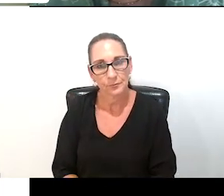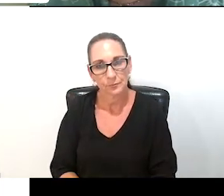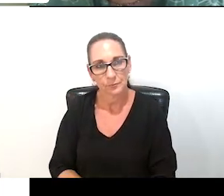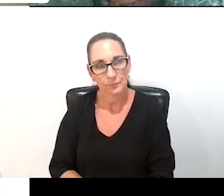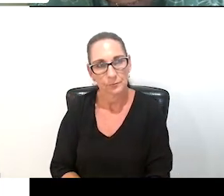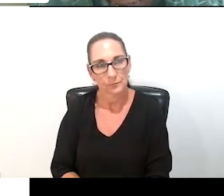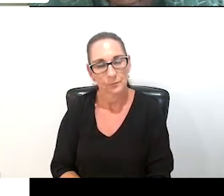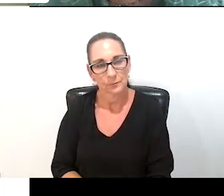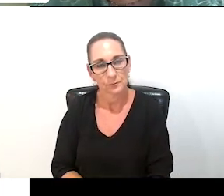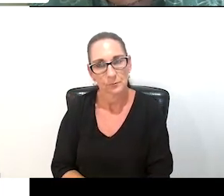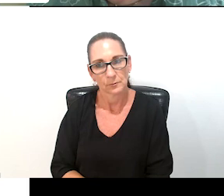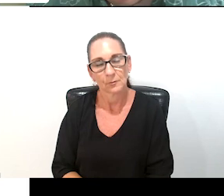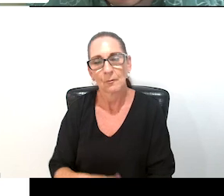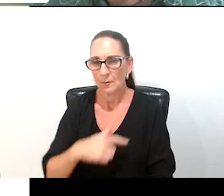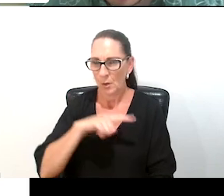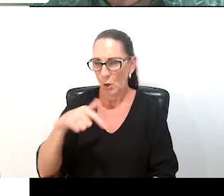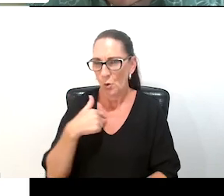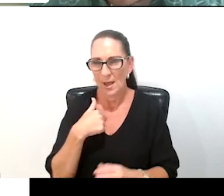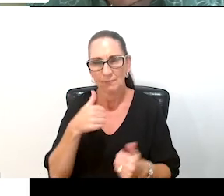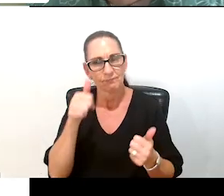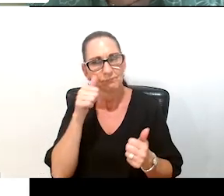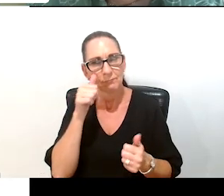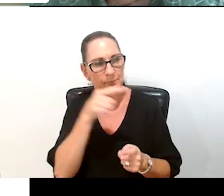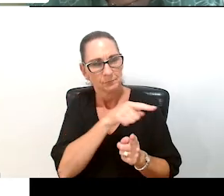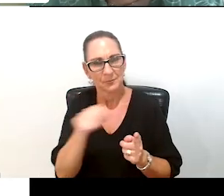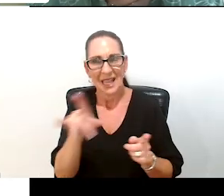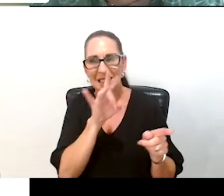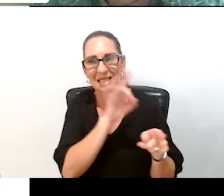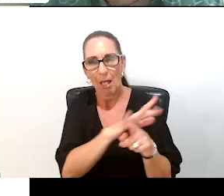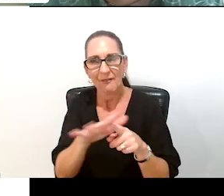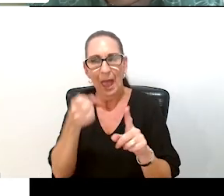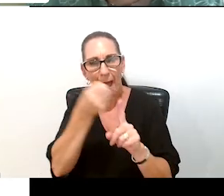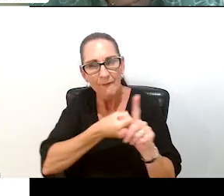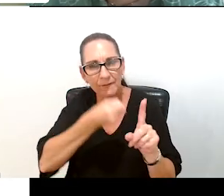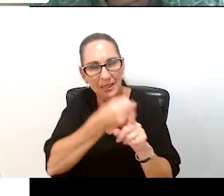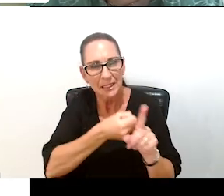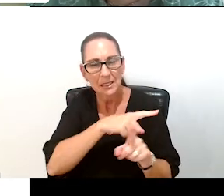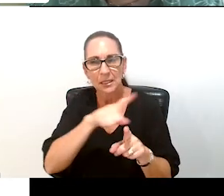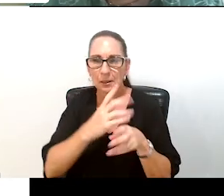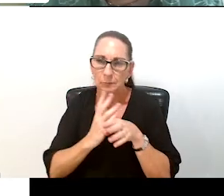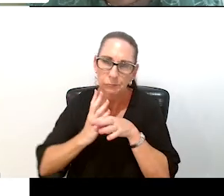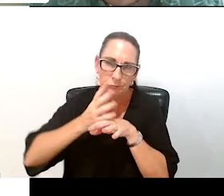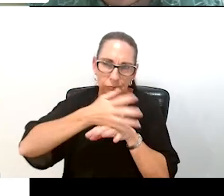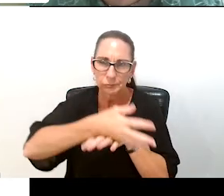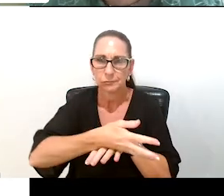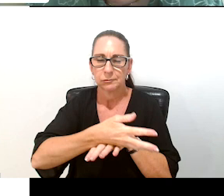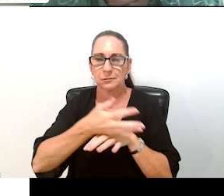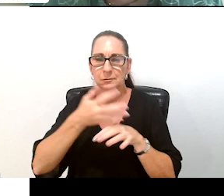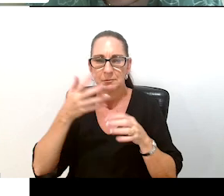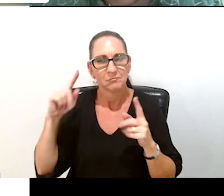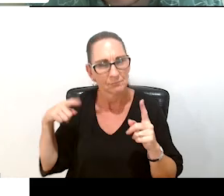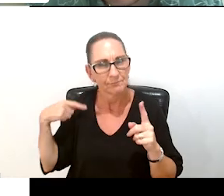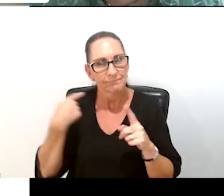We recognise self-advocates who have worked very hard over